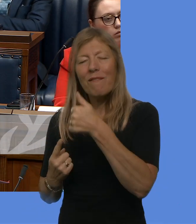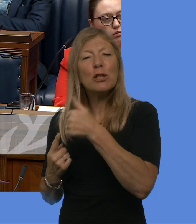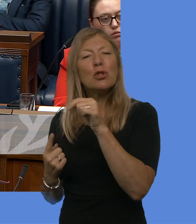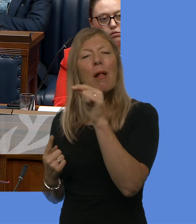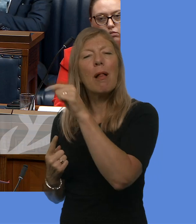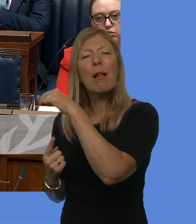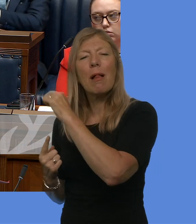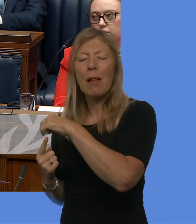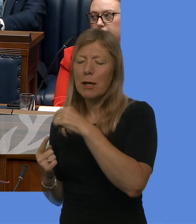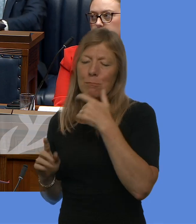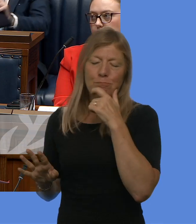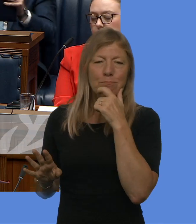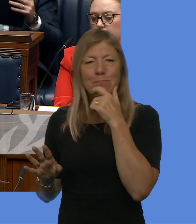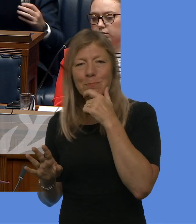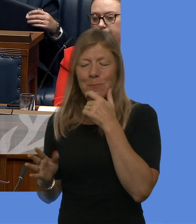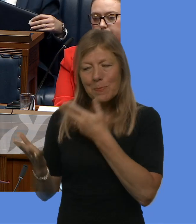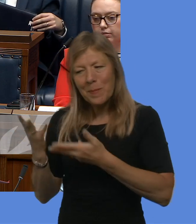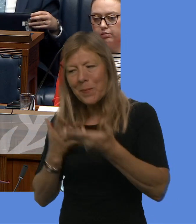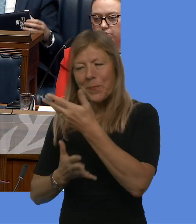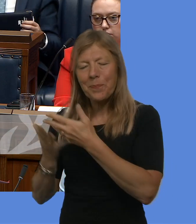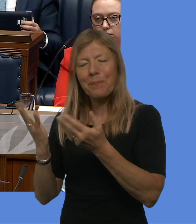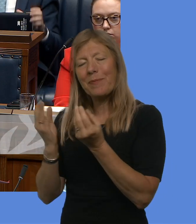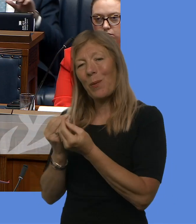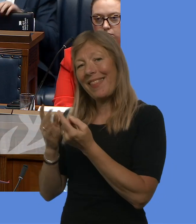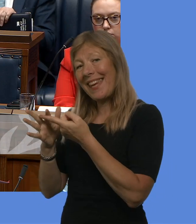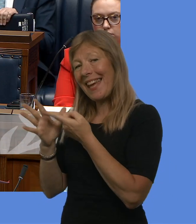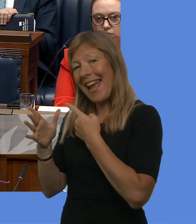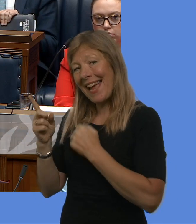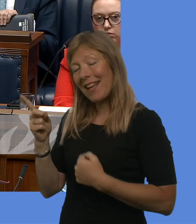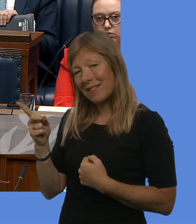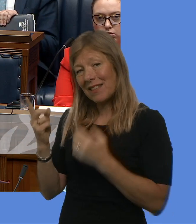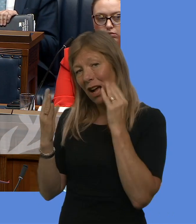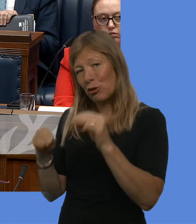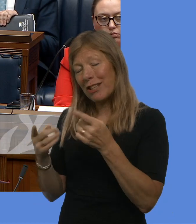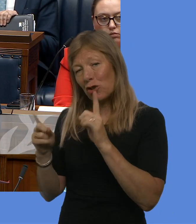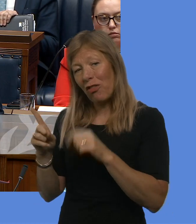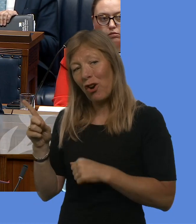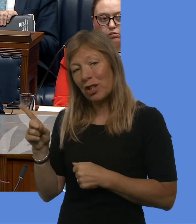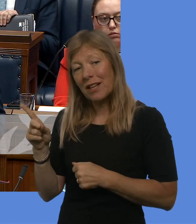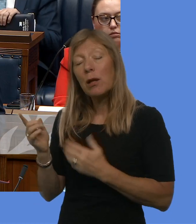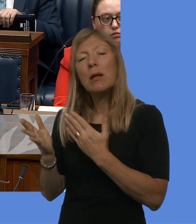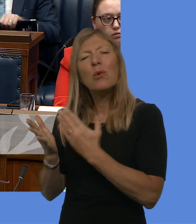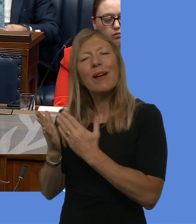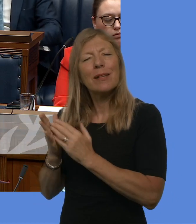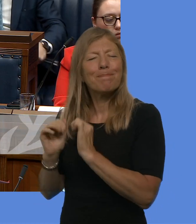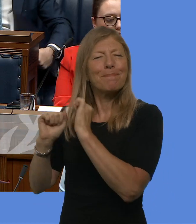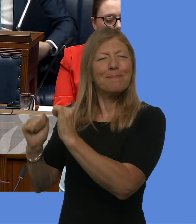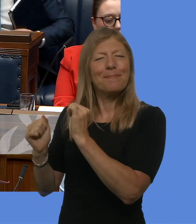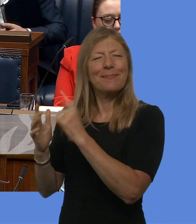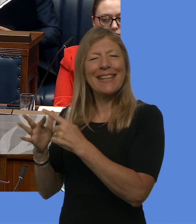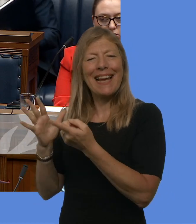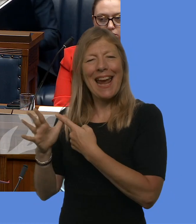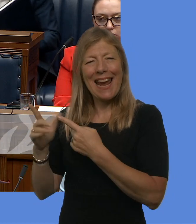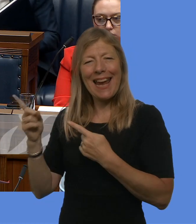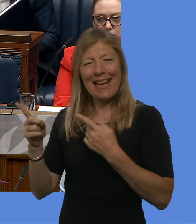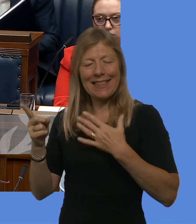the Education Authority, and it is ultimately for the Education Authority to be planning out